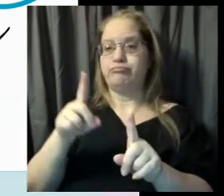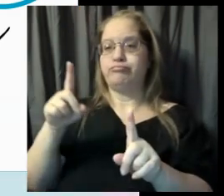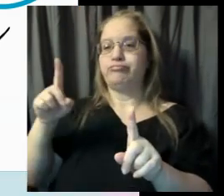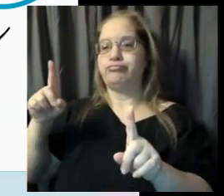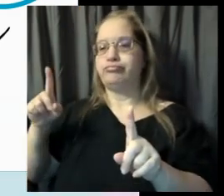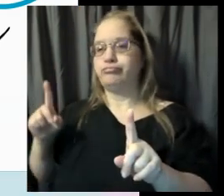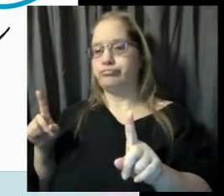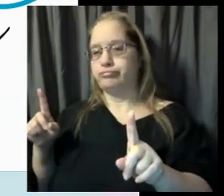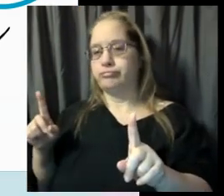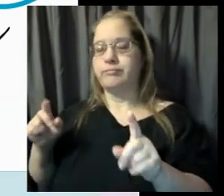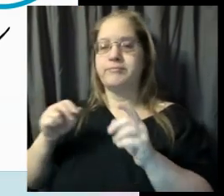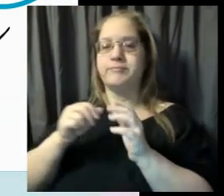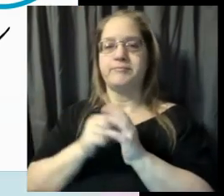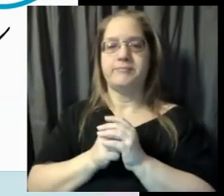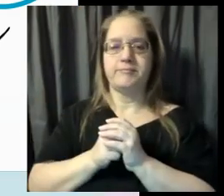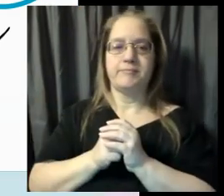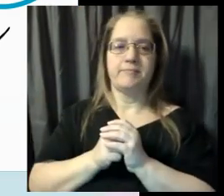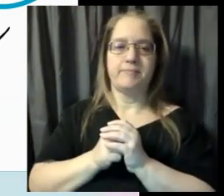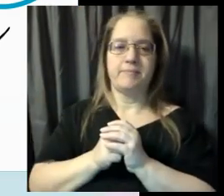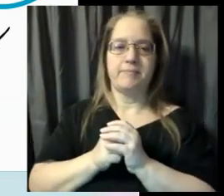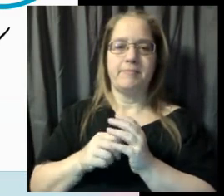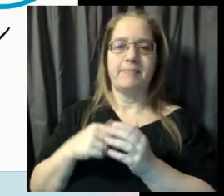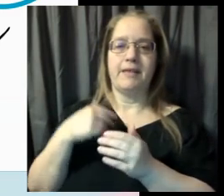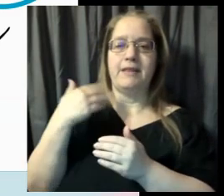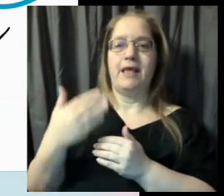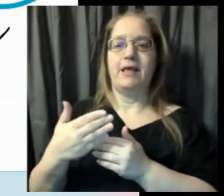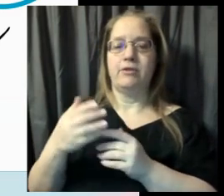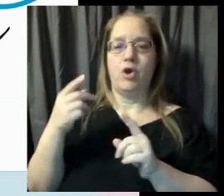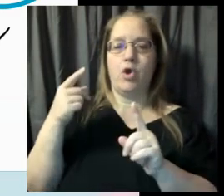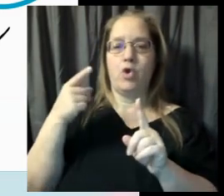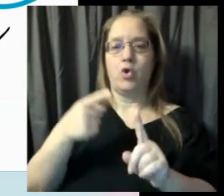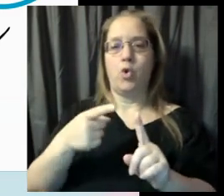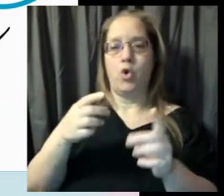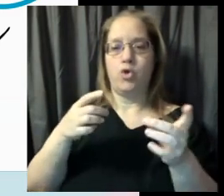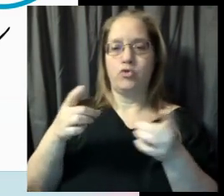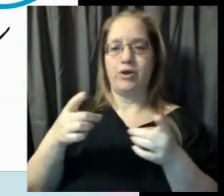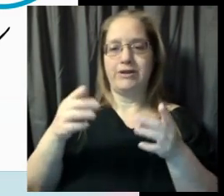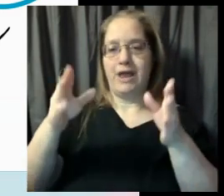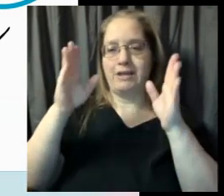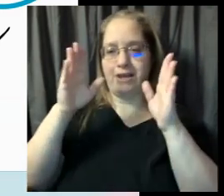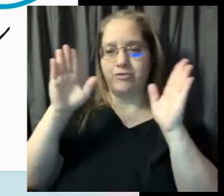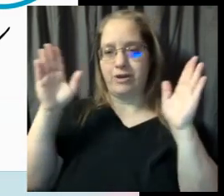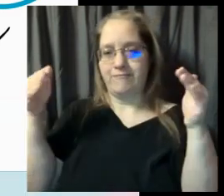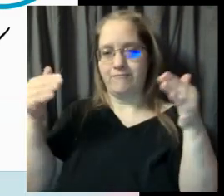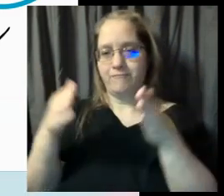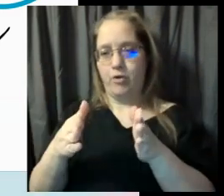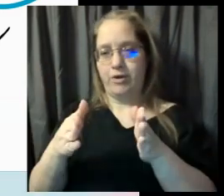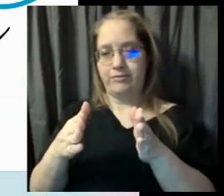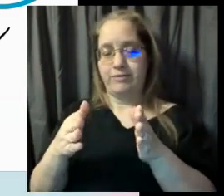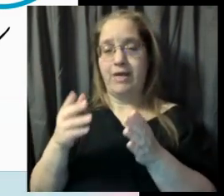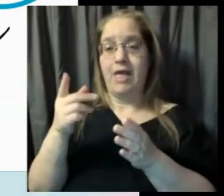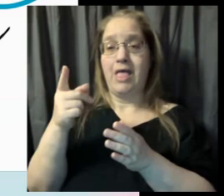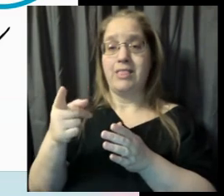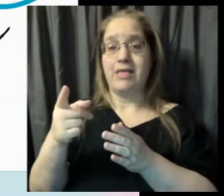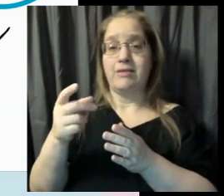All right. So next up is goal-directed attention and focus. And this allows us to stay